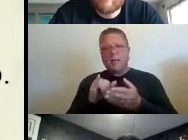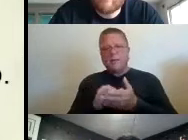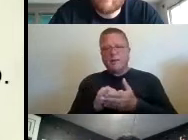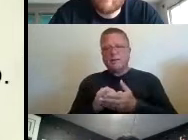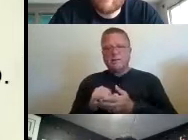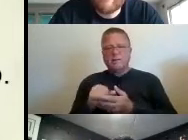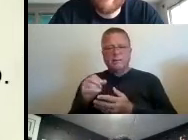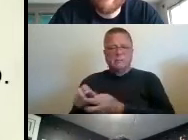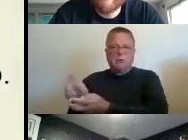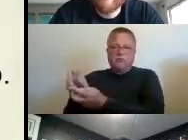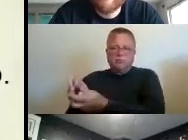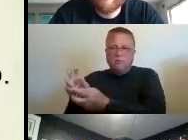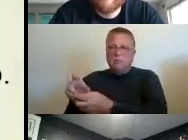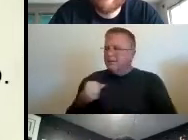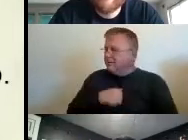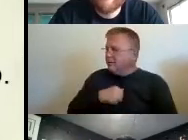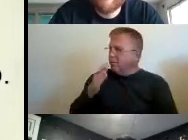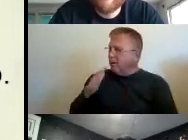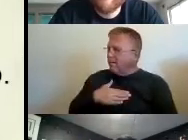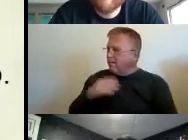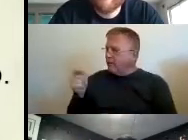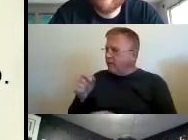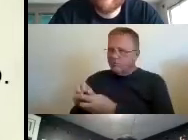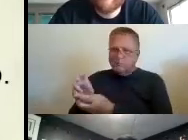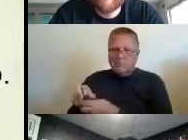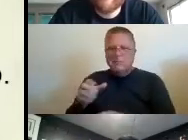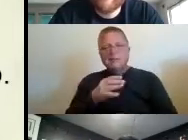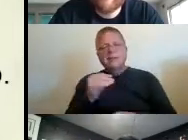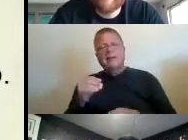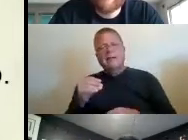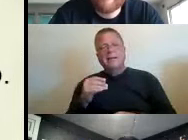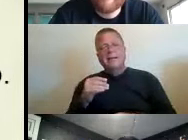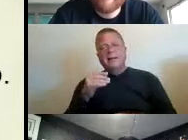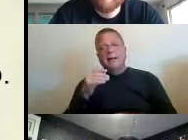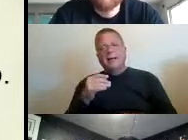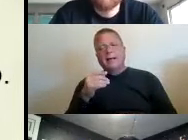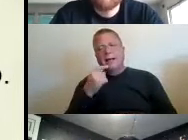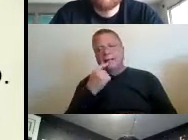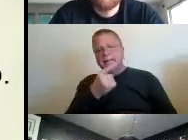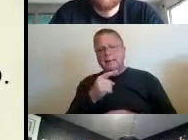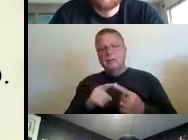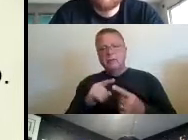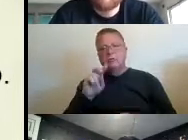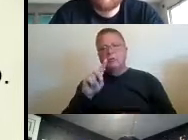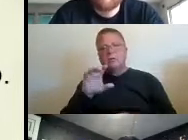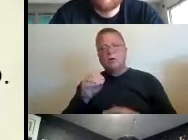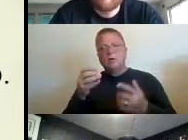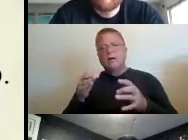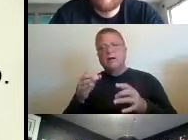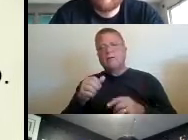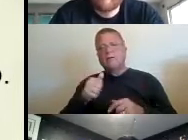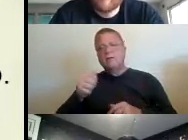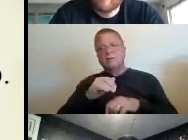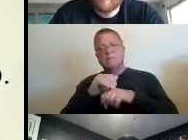about my dog. And I sent to Ricardo after the tour a list of